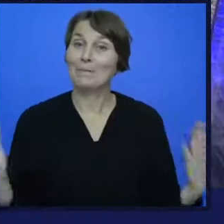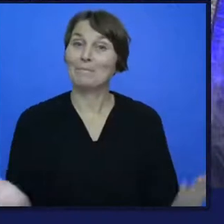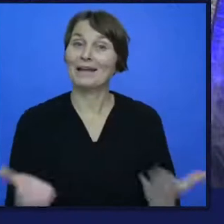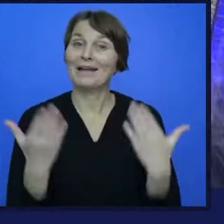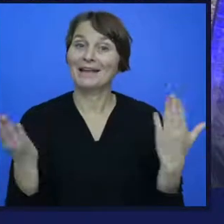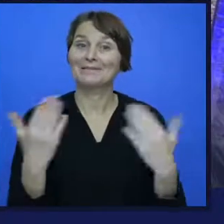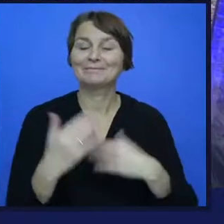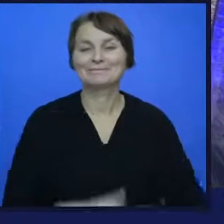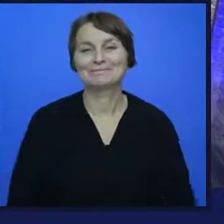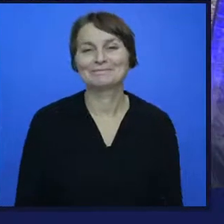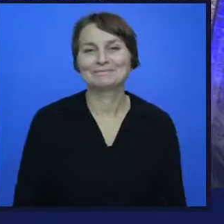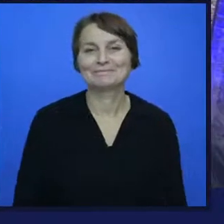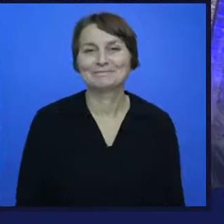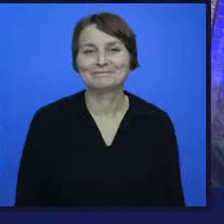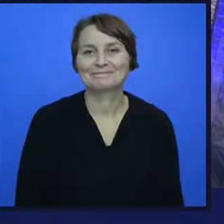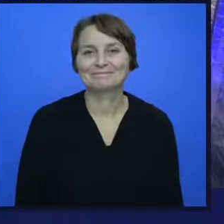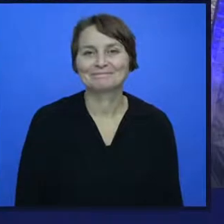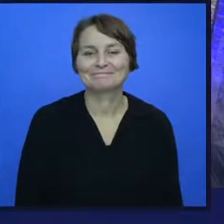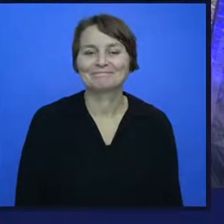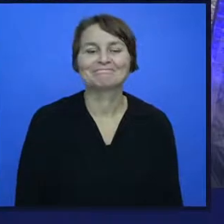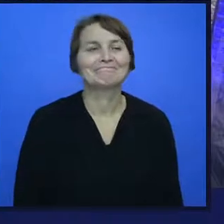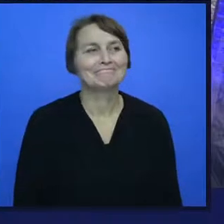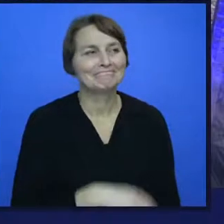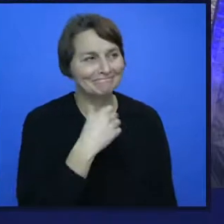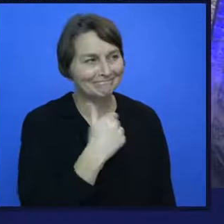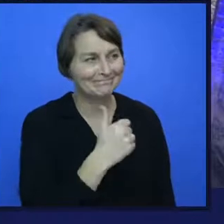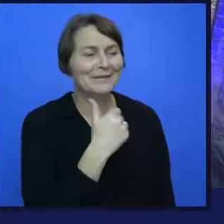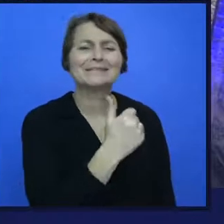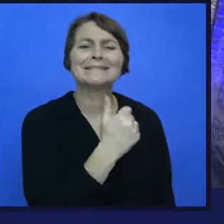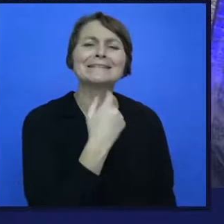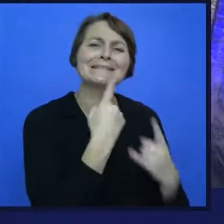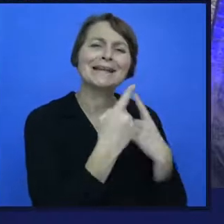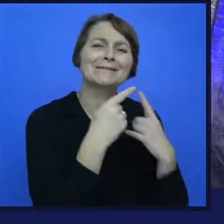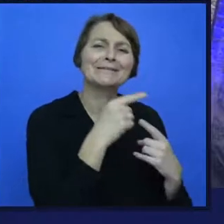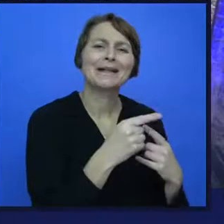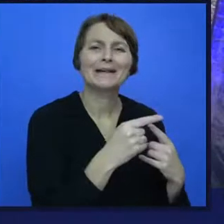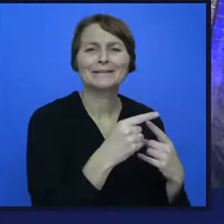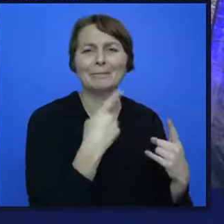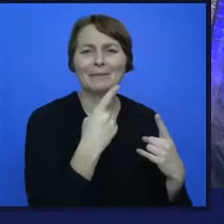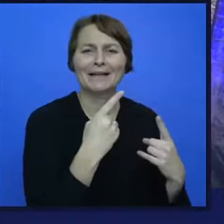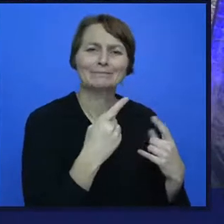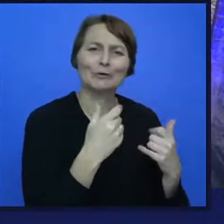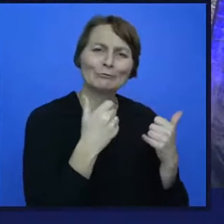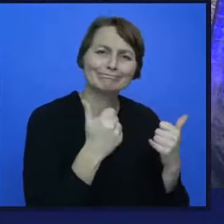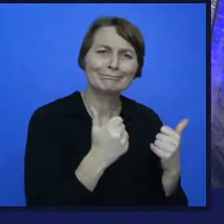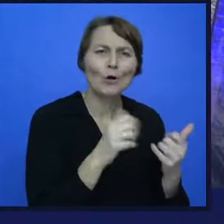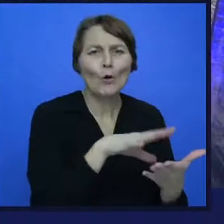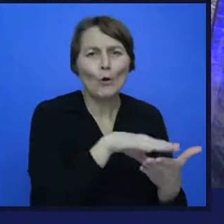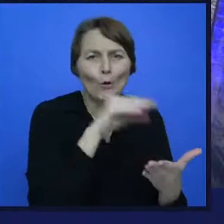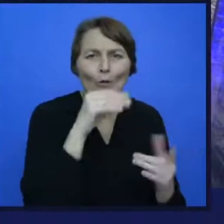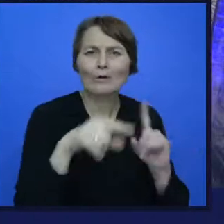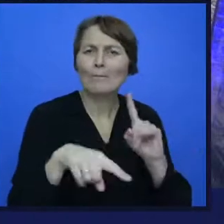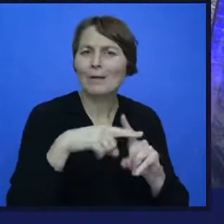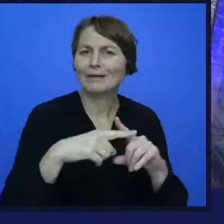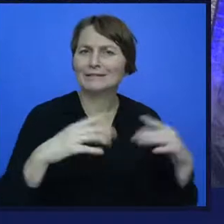good resources to learn and play, any recommendations for people, maybe websites they can go to,